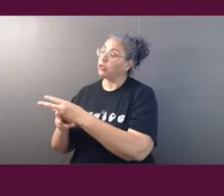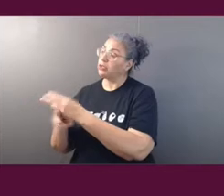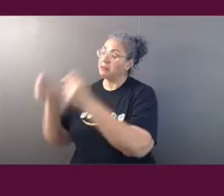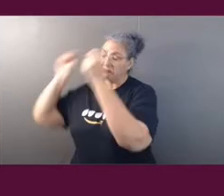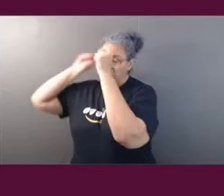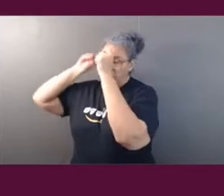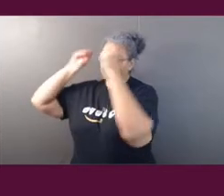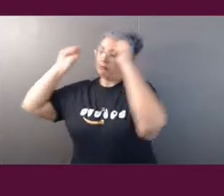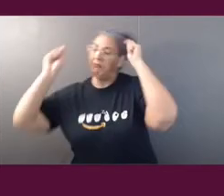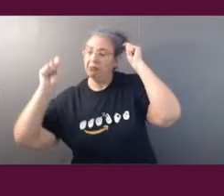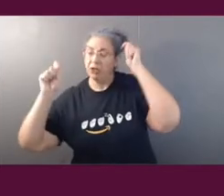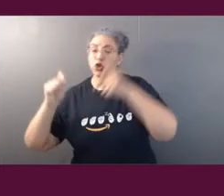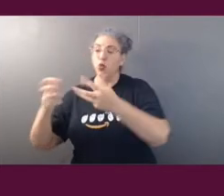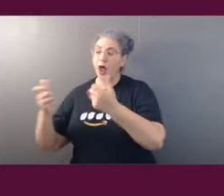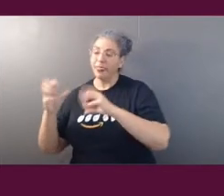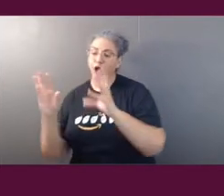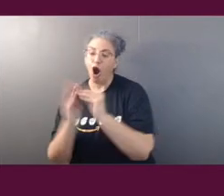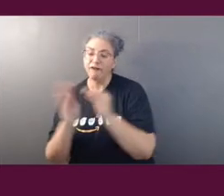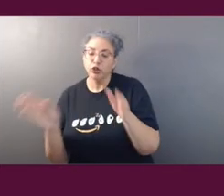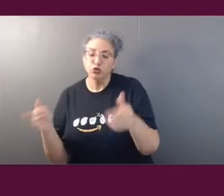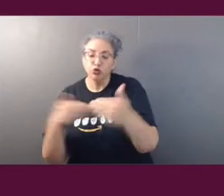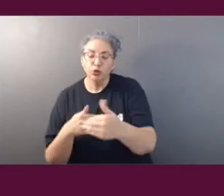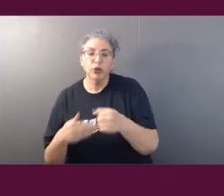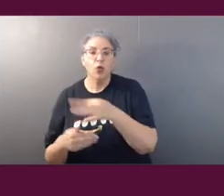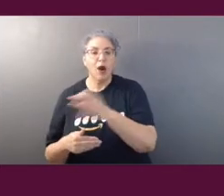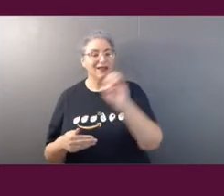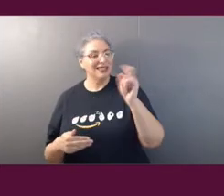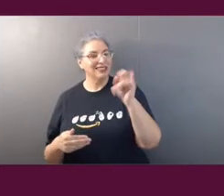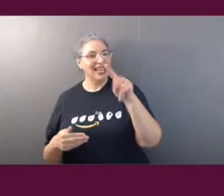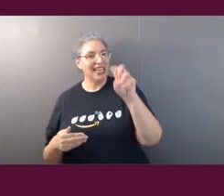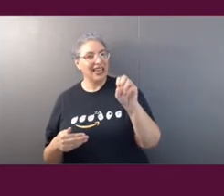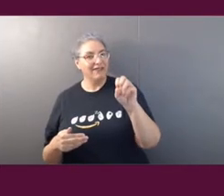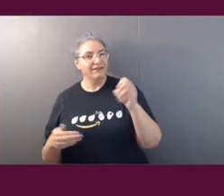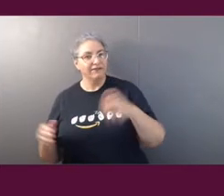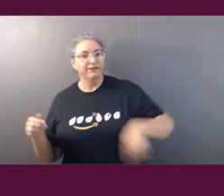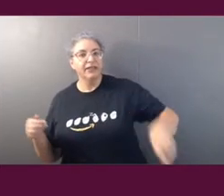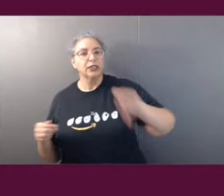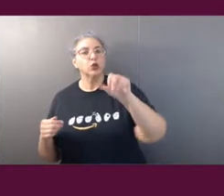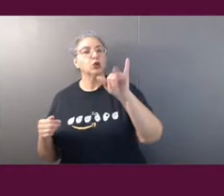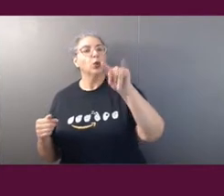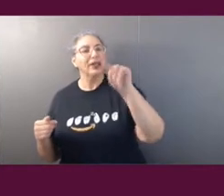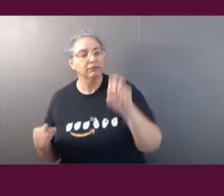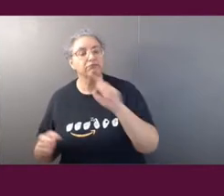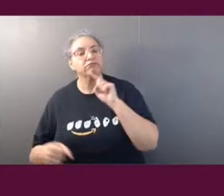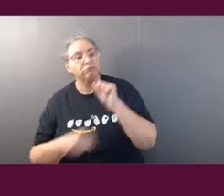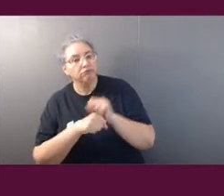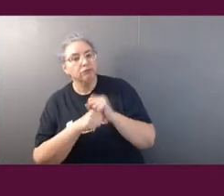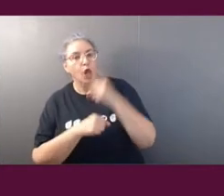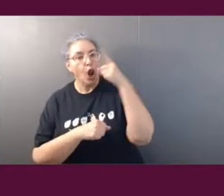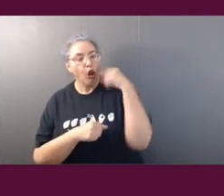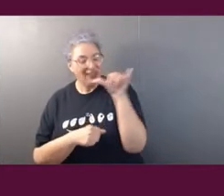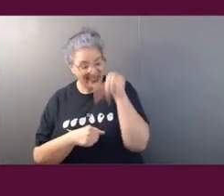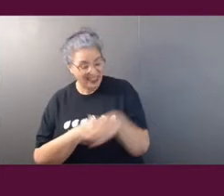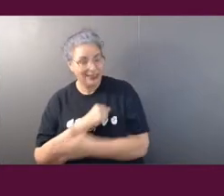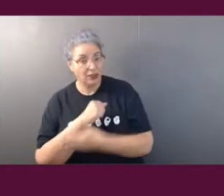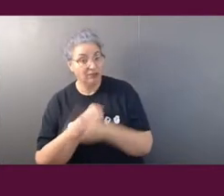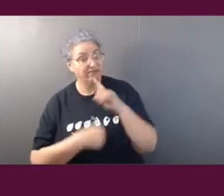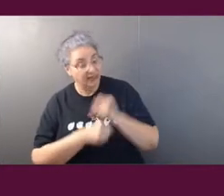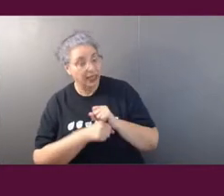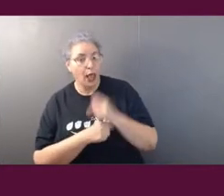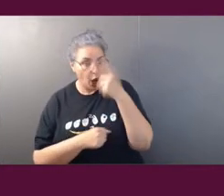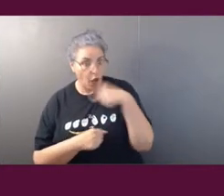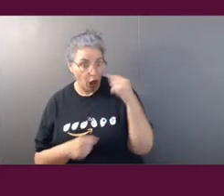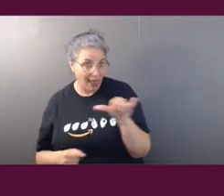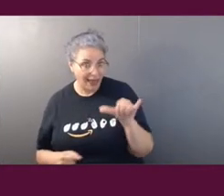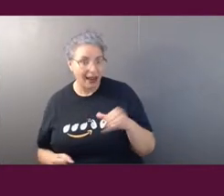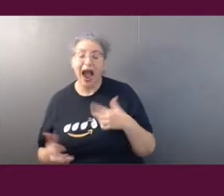I want the conference rooms and the executive suites to look more like what this country really looks like, then I want to empower